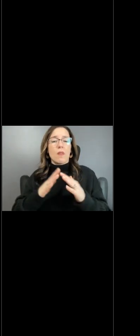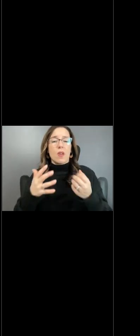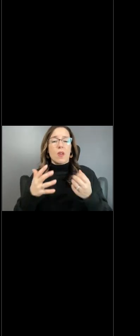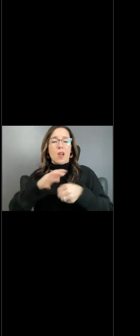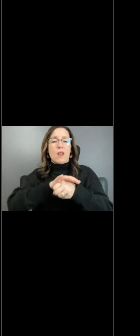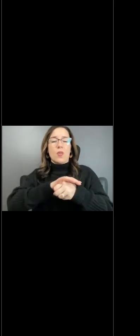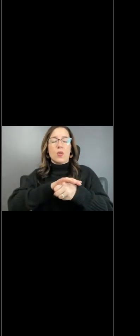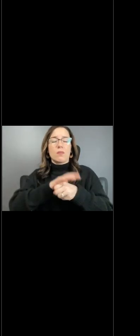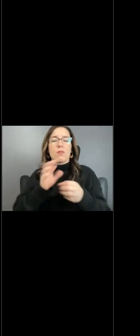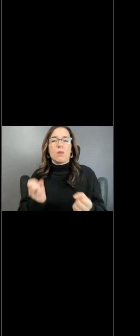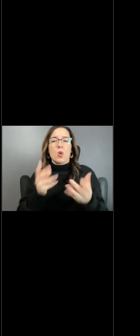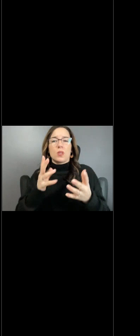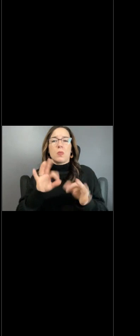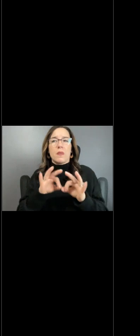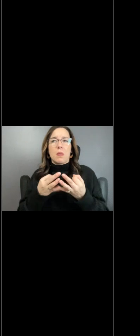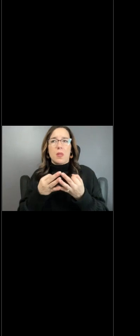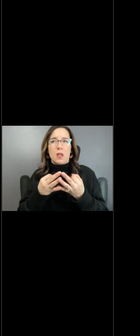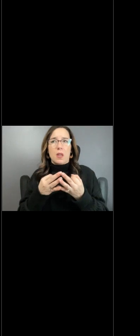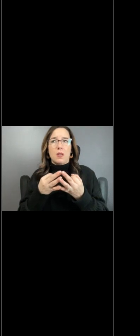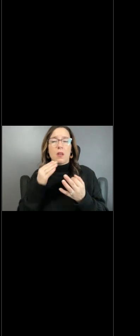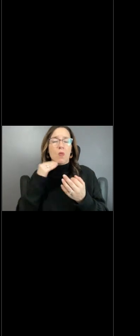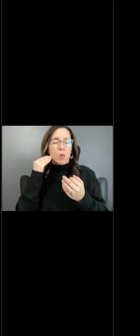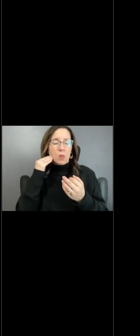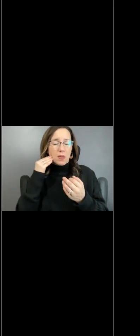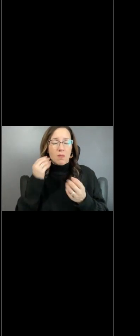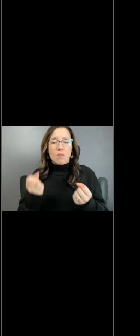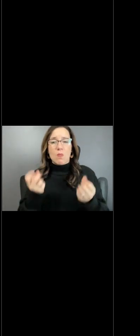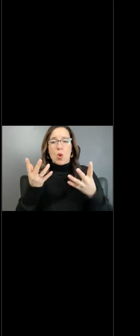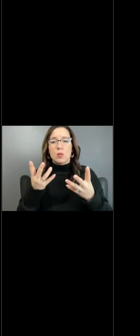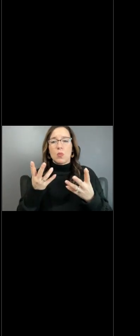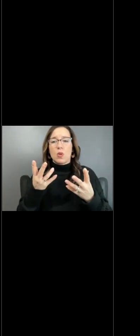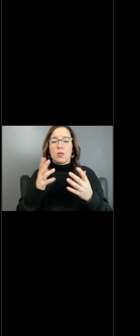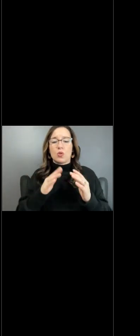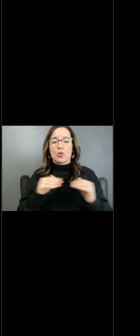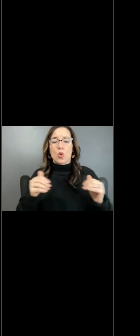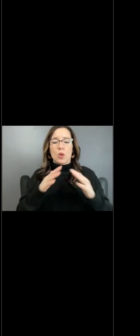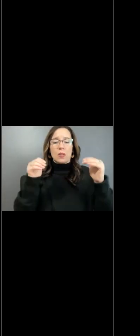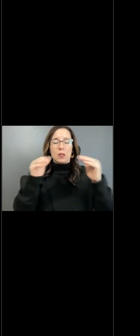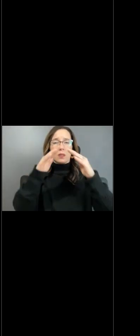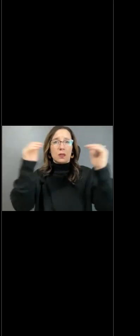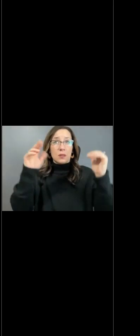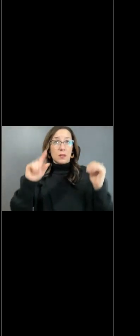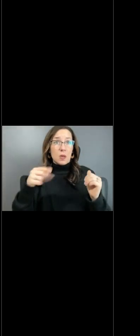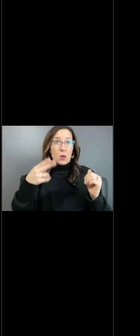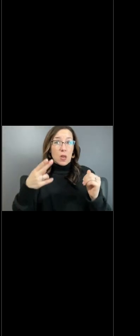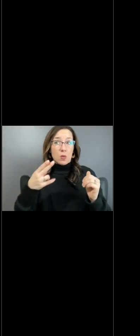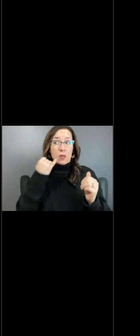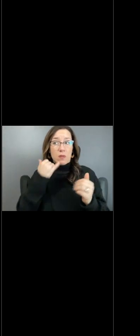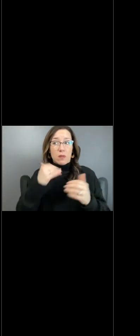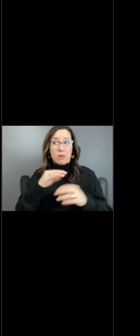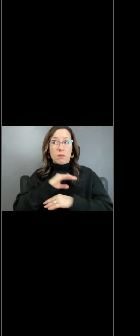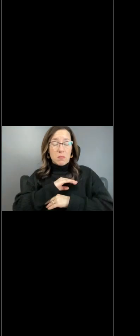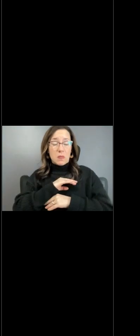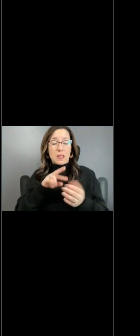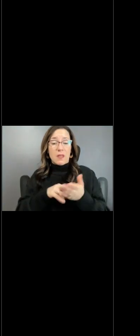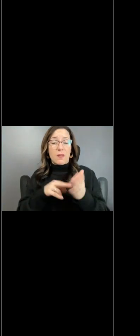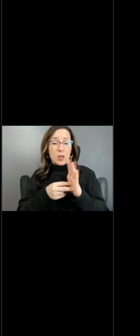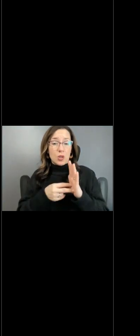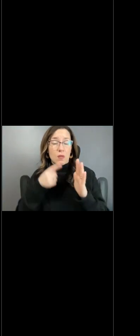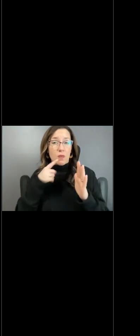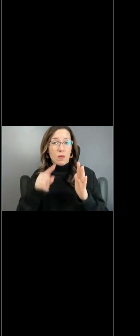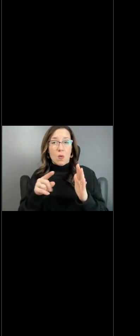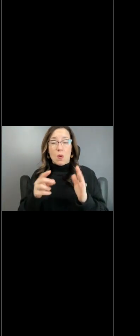multifamily dwellings. Multi-story townhouses, provided that they meet the definition of